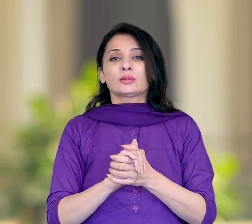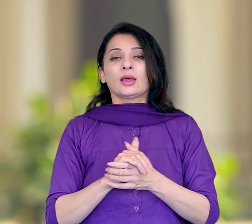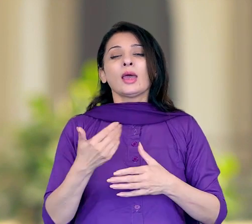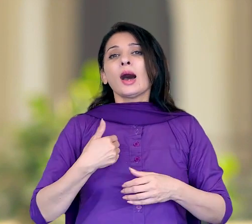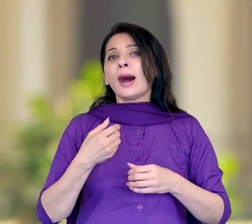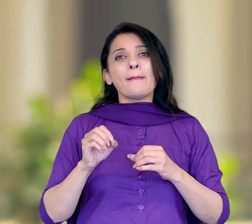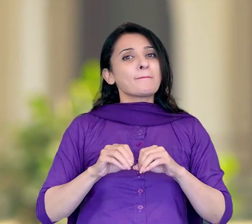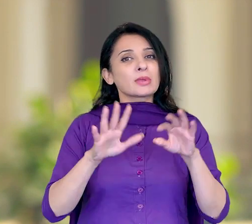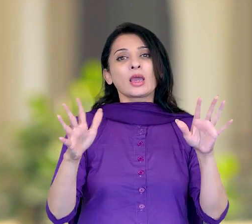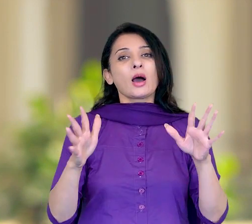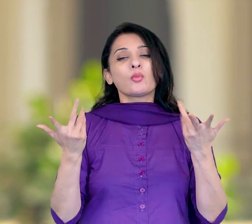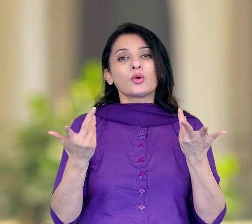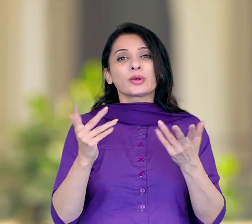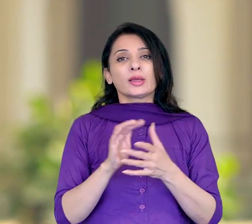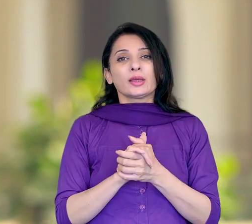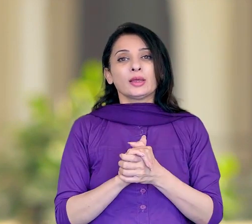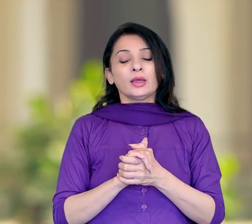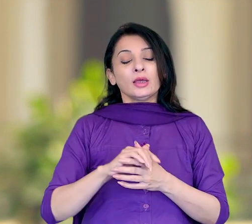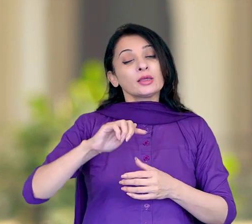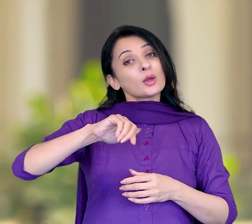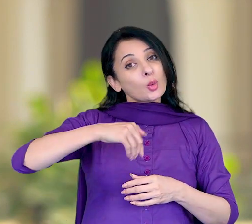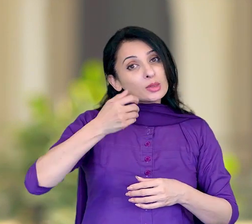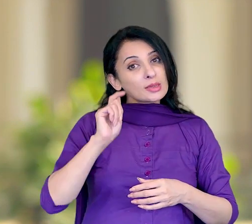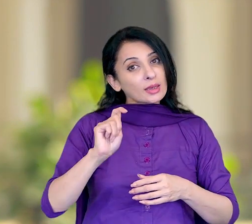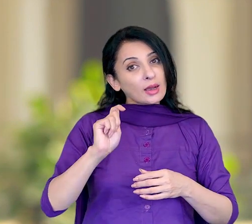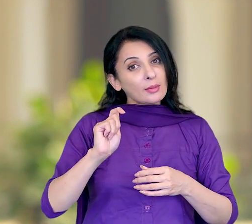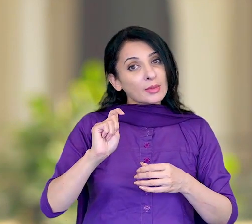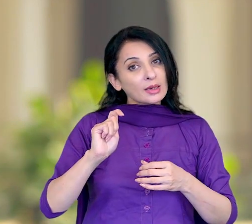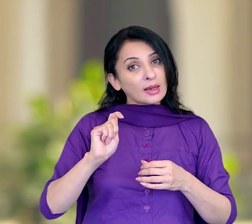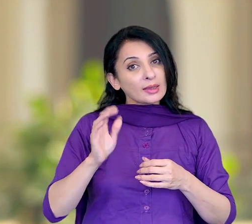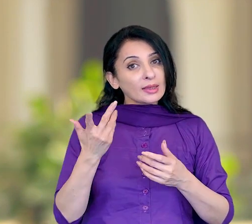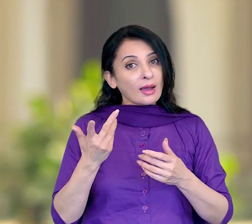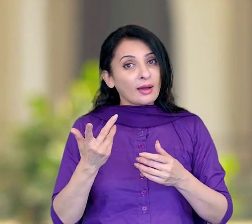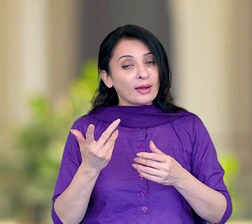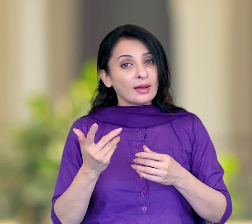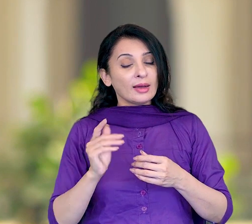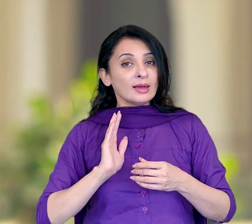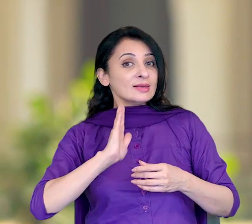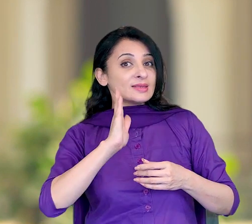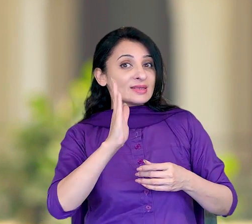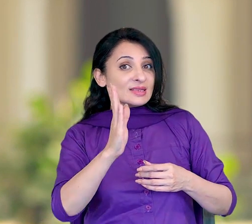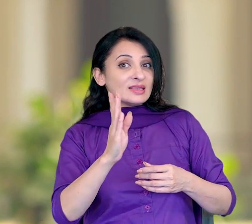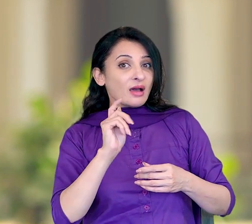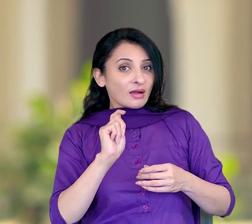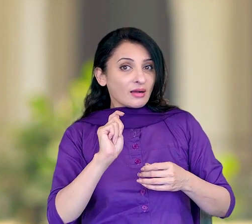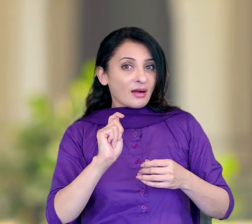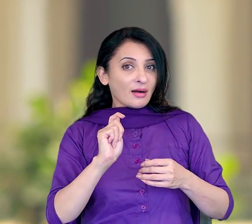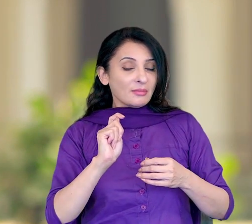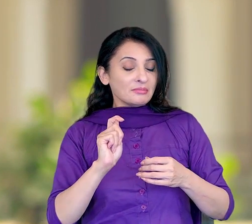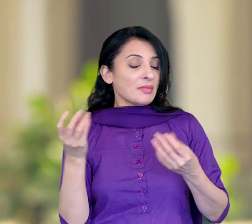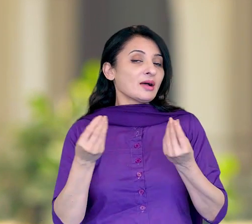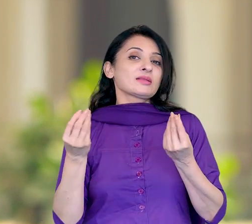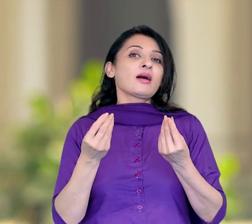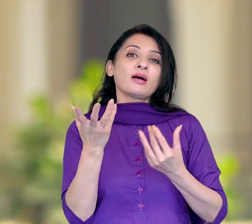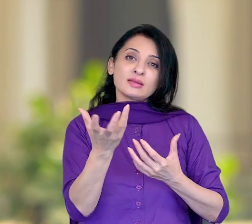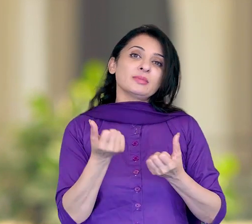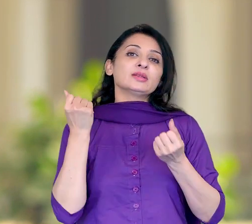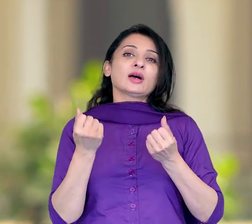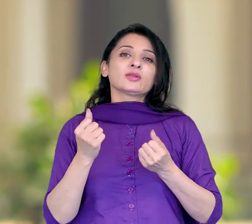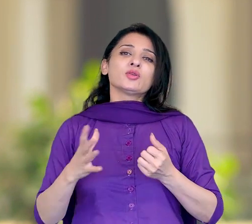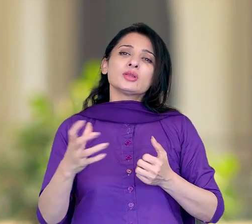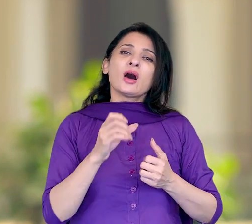that automation is the key to seamless, paperless transformation of all the products that